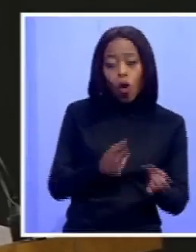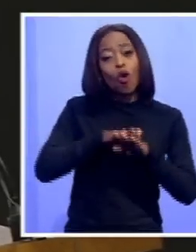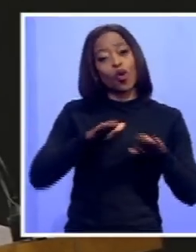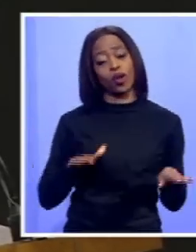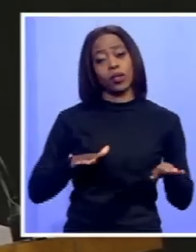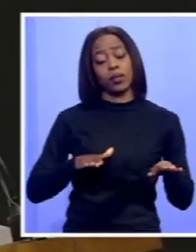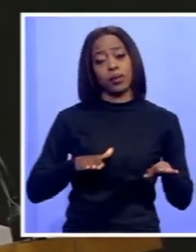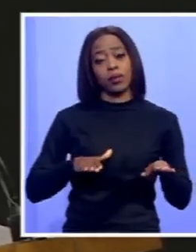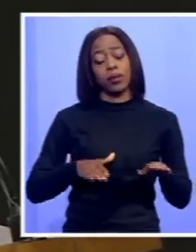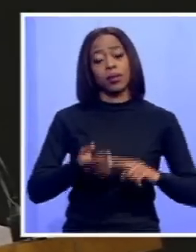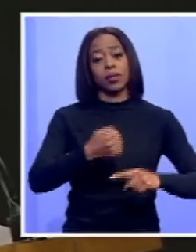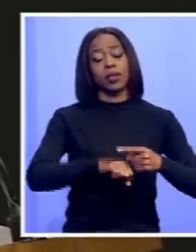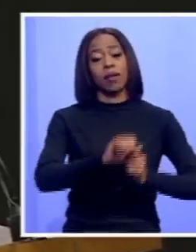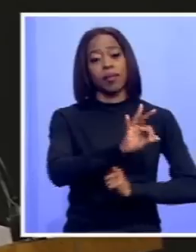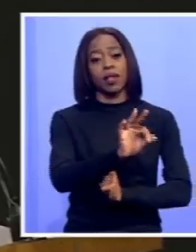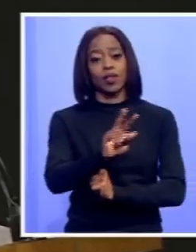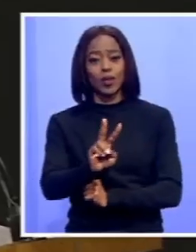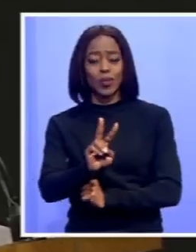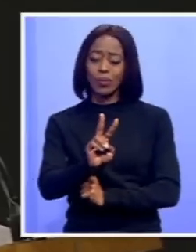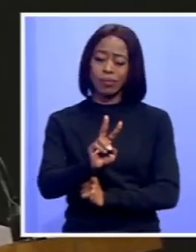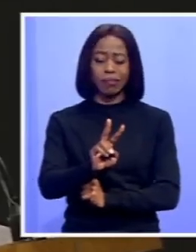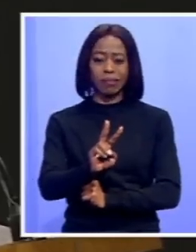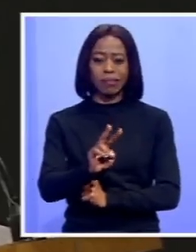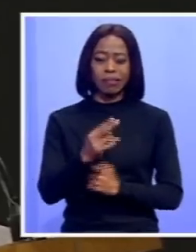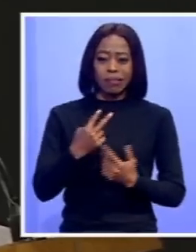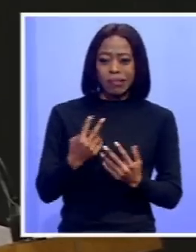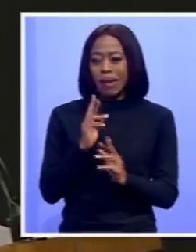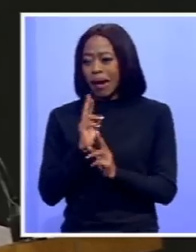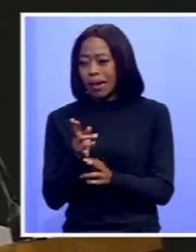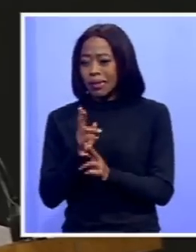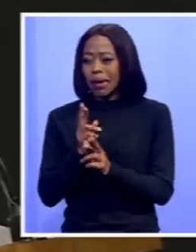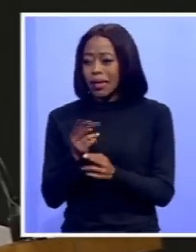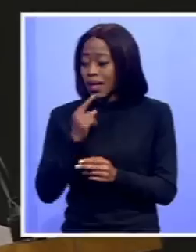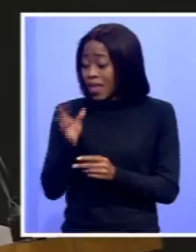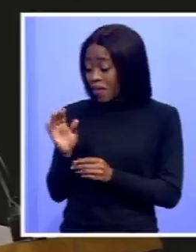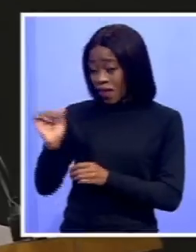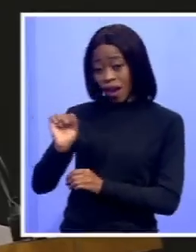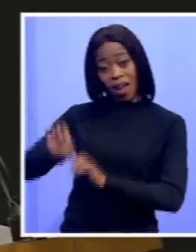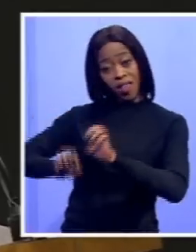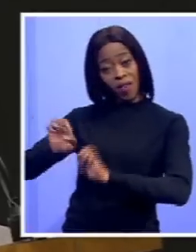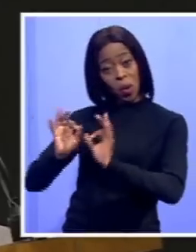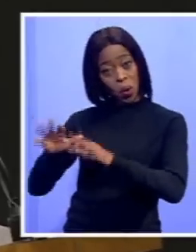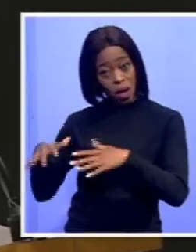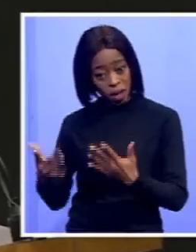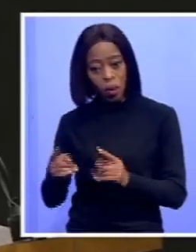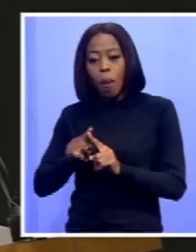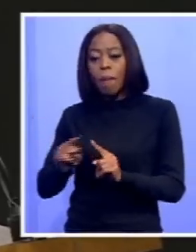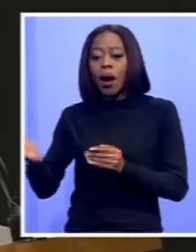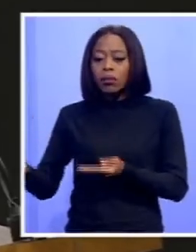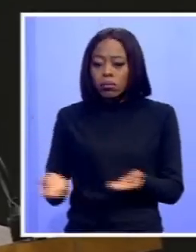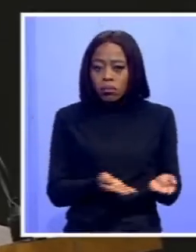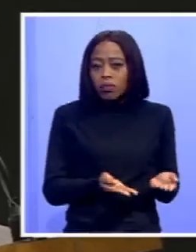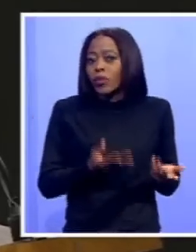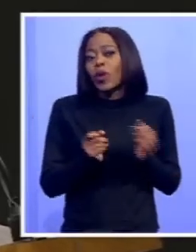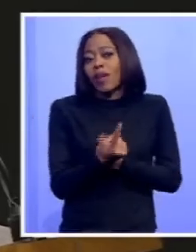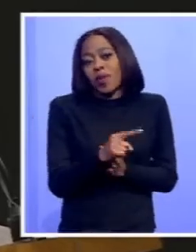not. Sub 32, he had difficulty answering what should have happened if the car was not vetted and that entered because accreditation was given by General